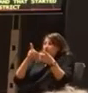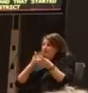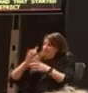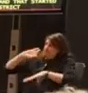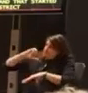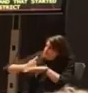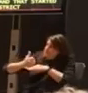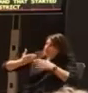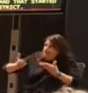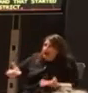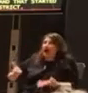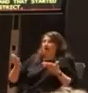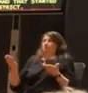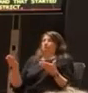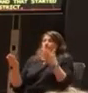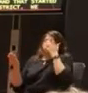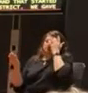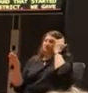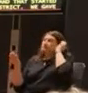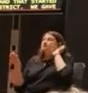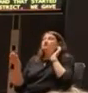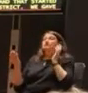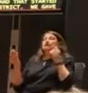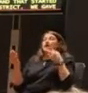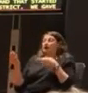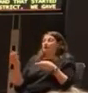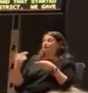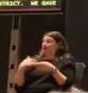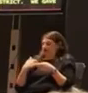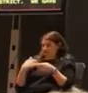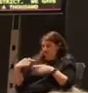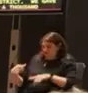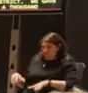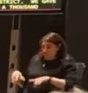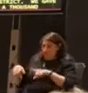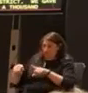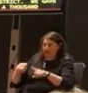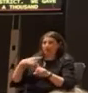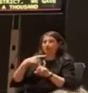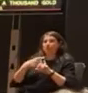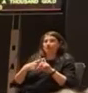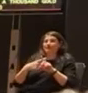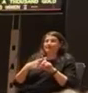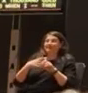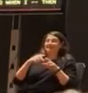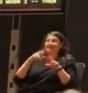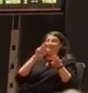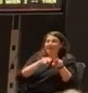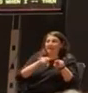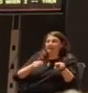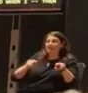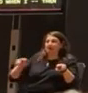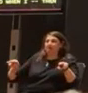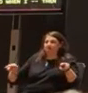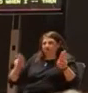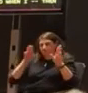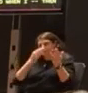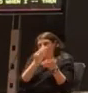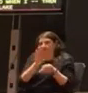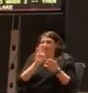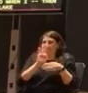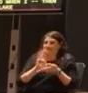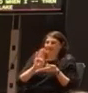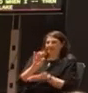1,000 gold pieces. So when I'm looking at, then I went to Lakeview Cemetery. I spent a lot of time there, and I saw all of the